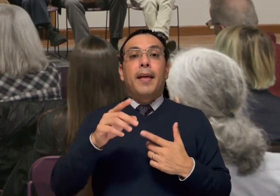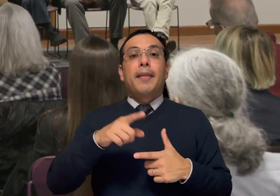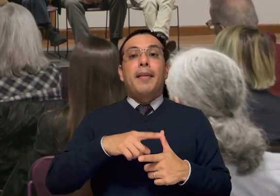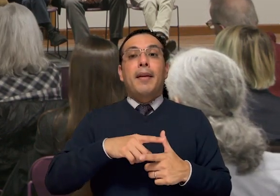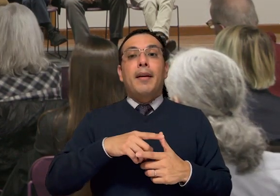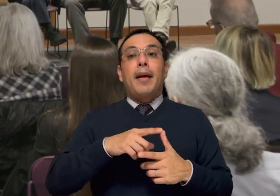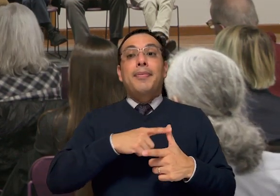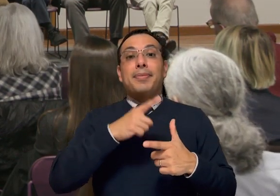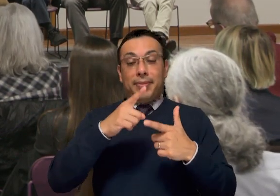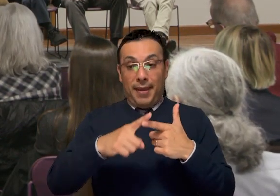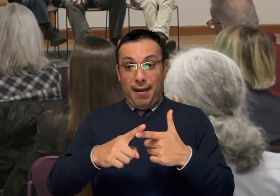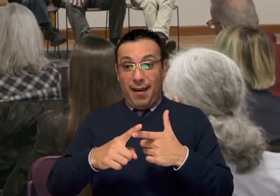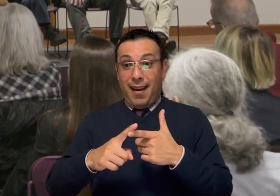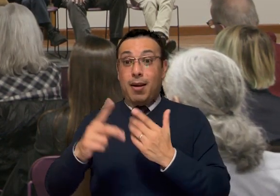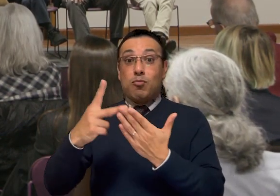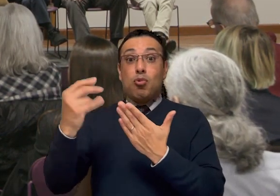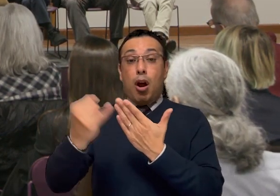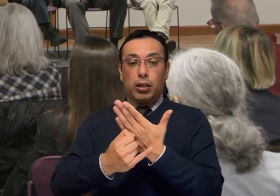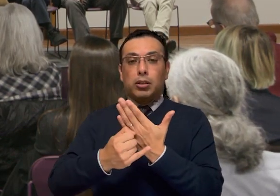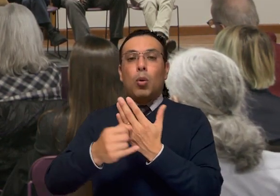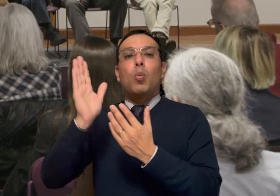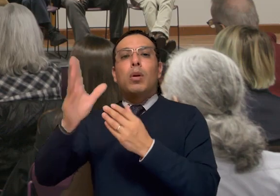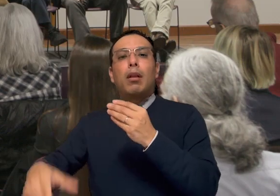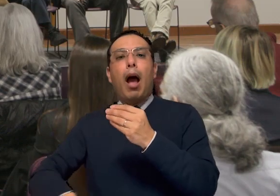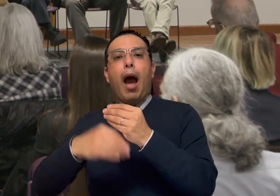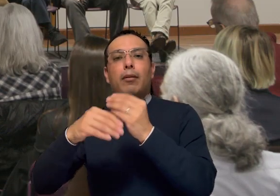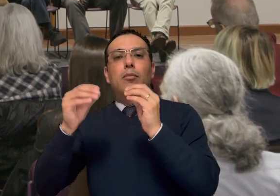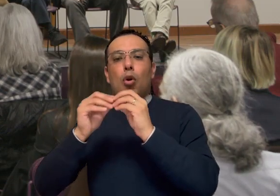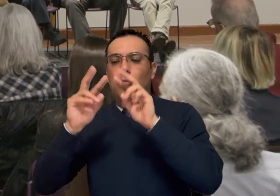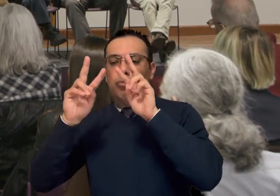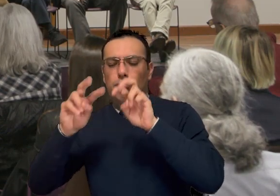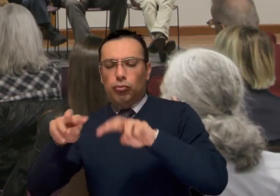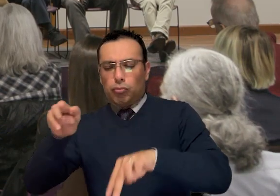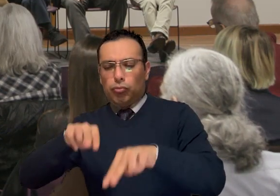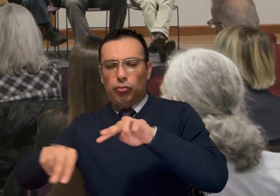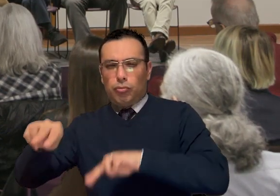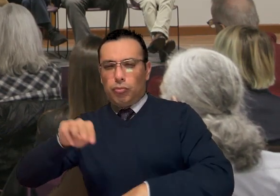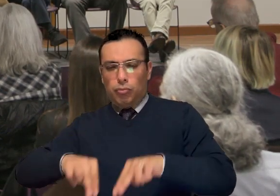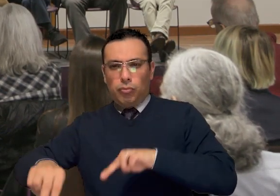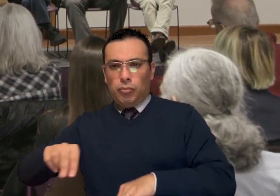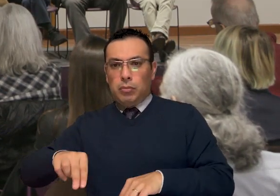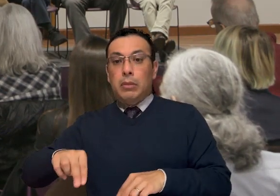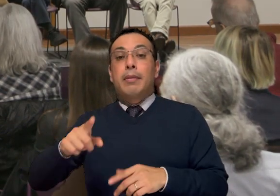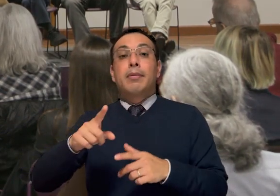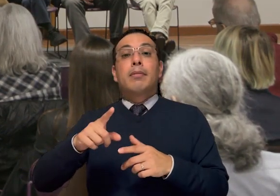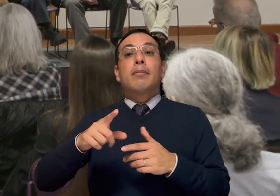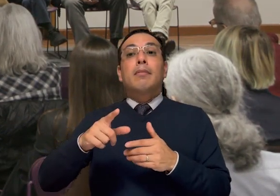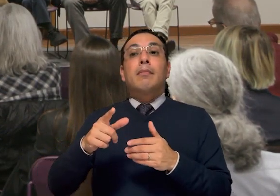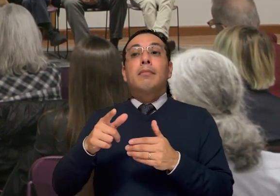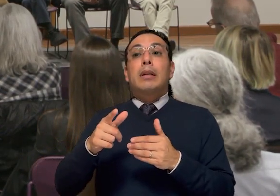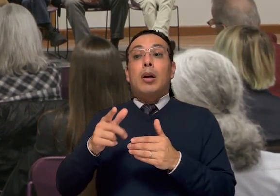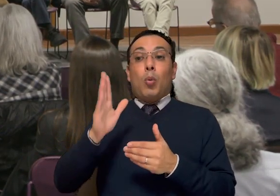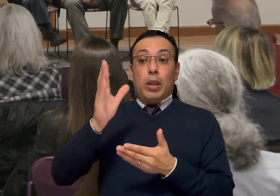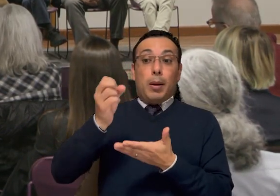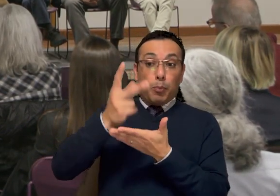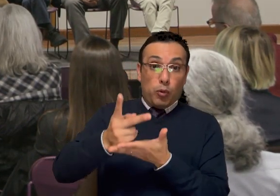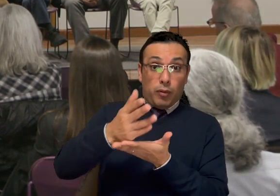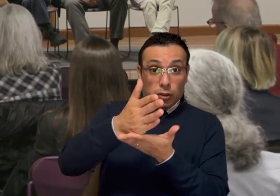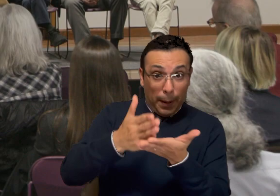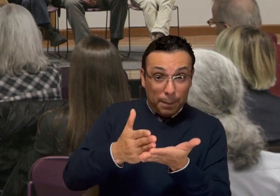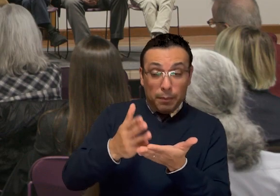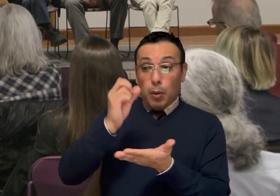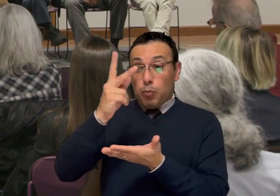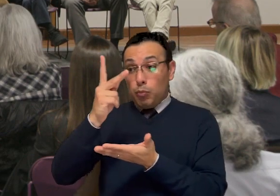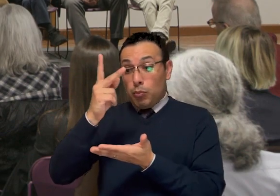what would be approved or not approved and what conditions that must be followed with ultimately